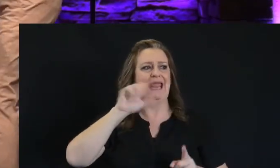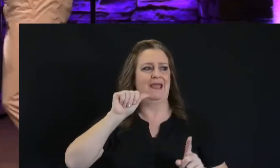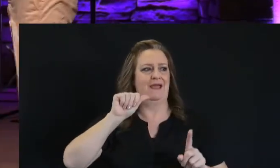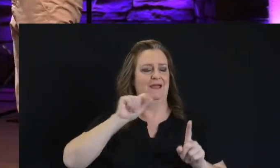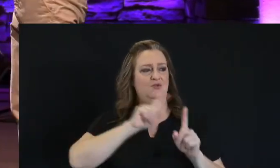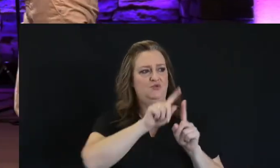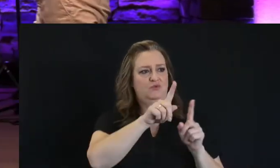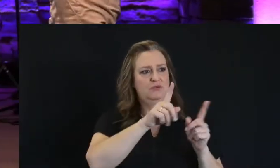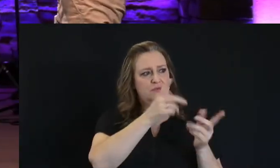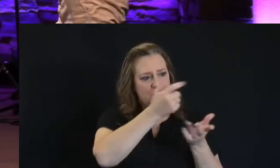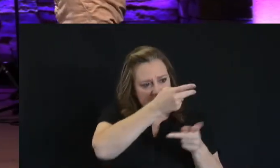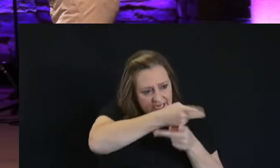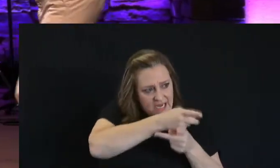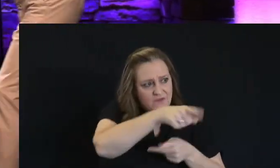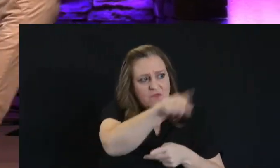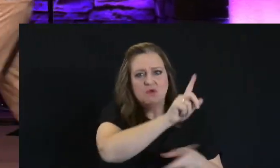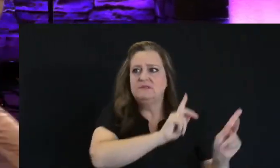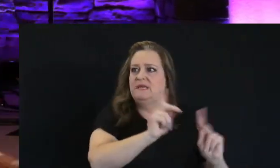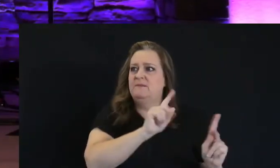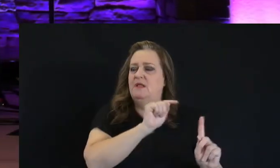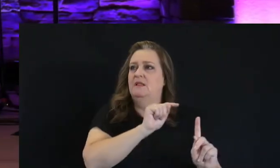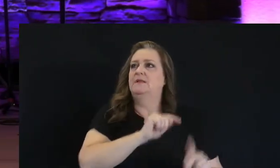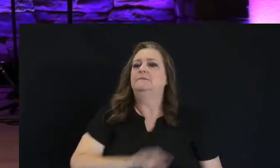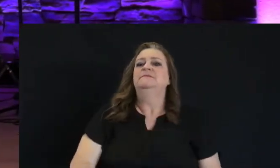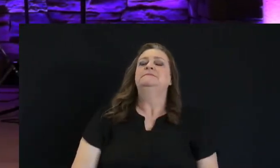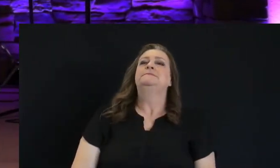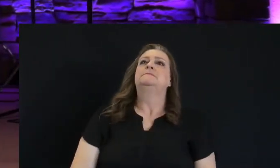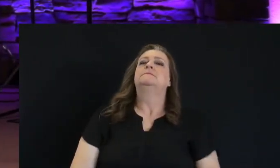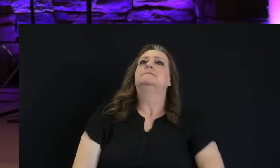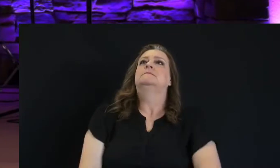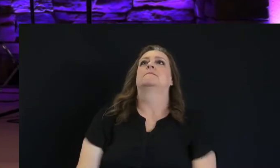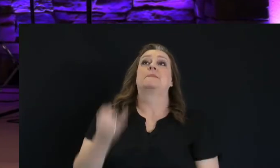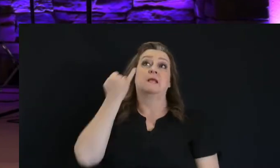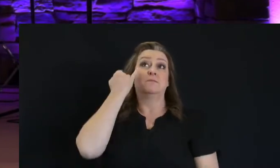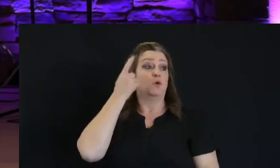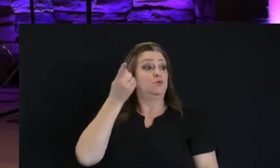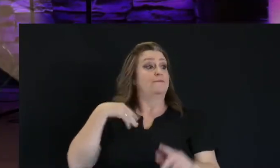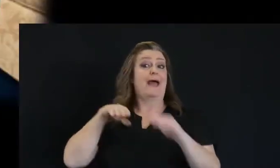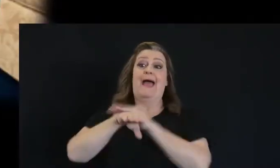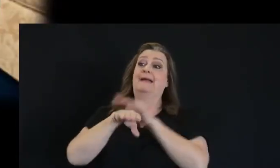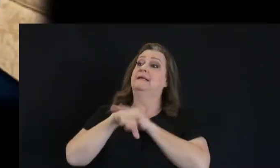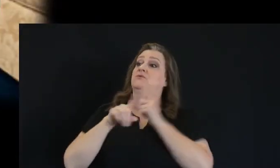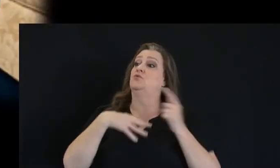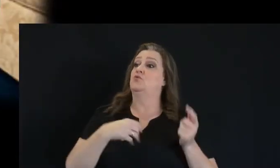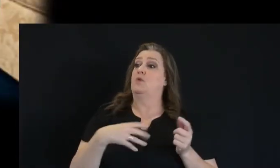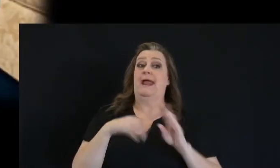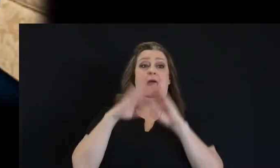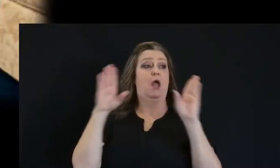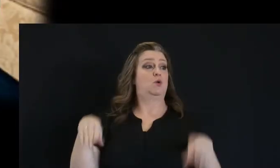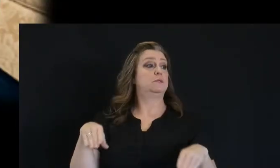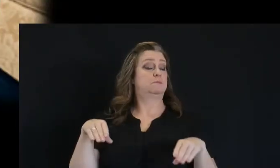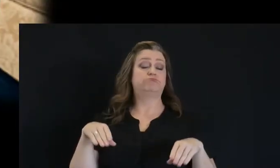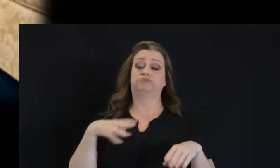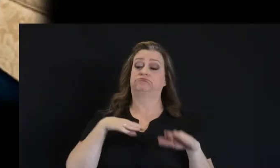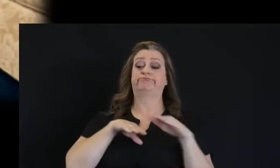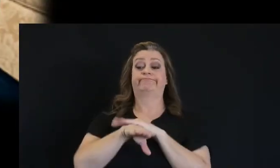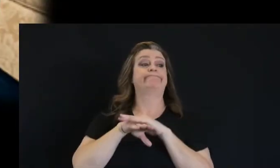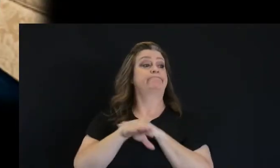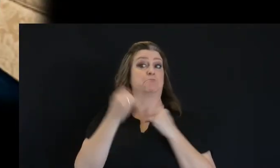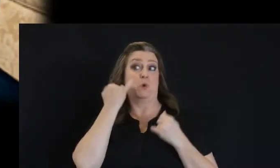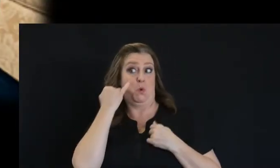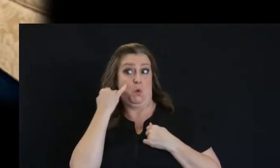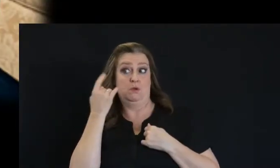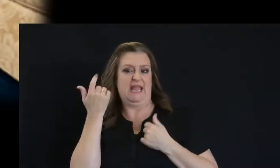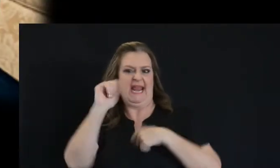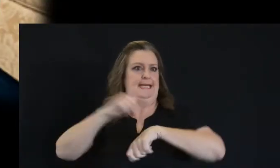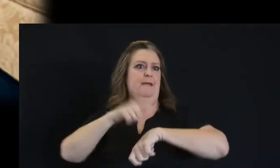Goes on to say, by the way, imagine if you had access to the White House. Imagine if you had access to the White House whenever